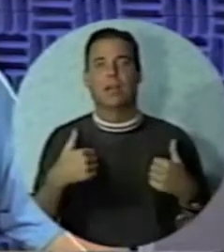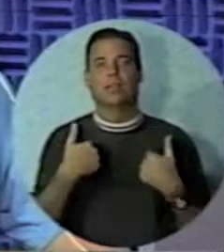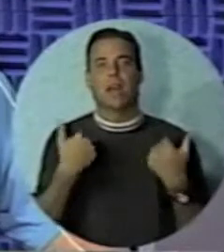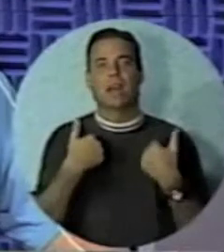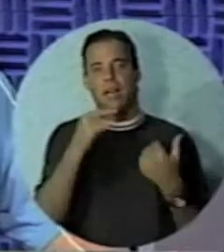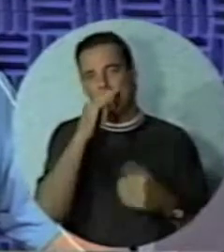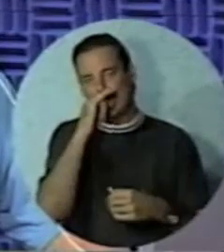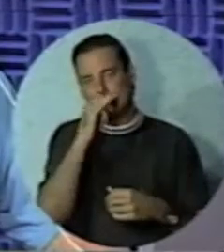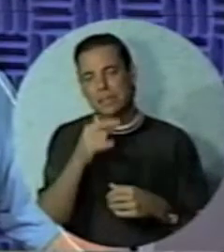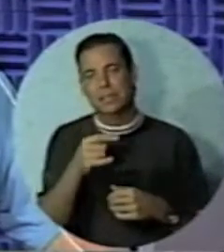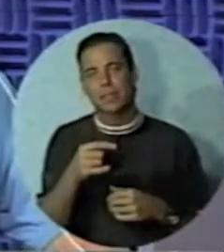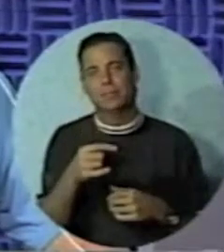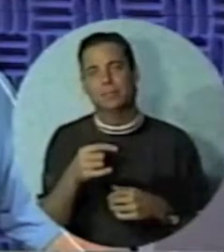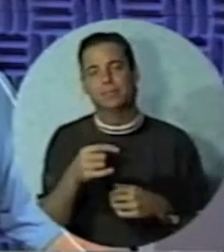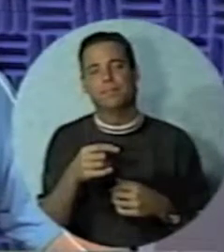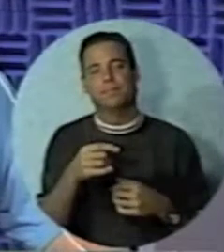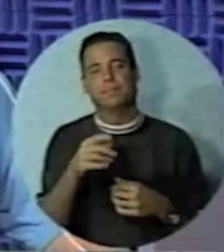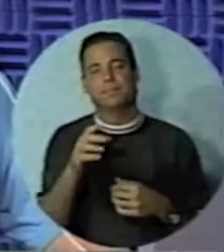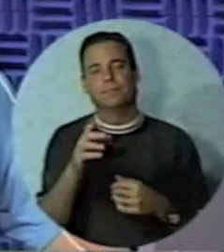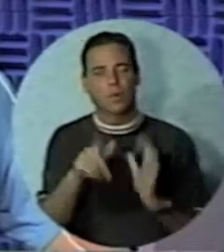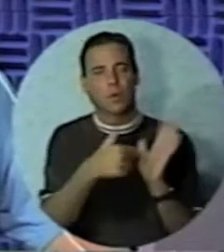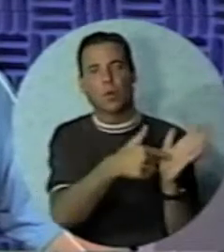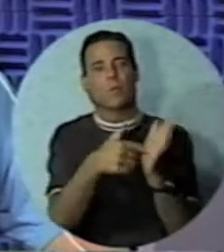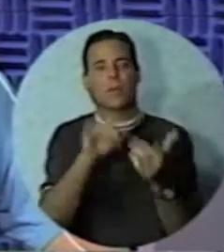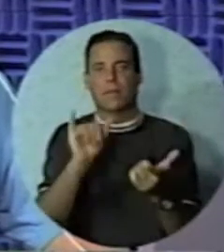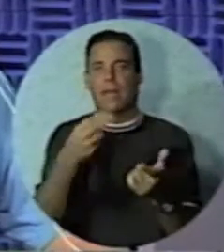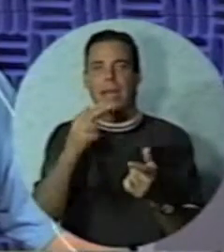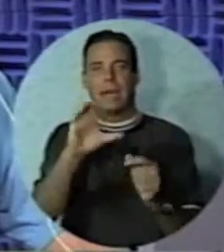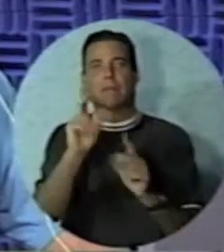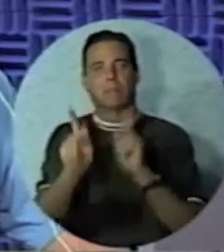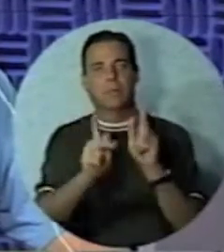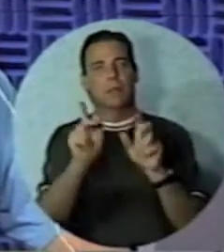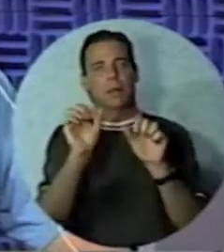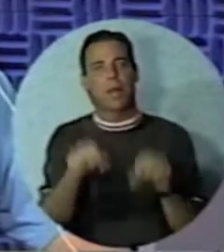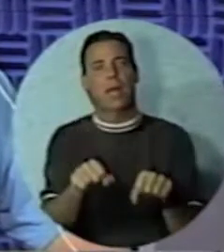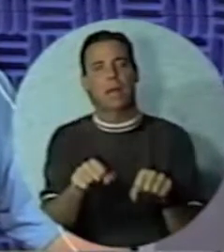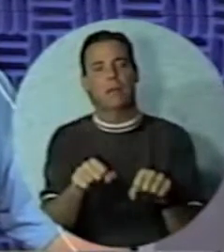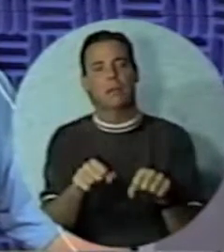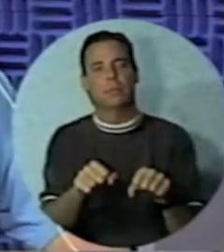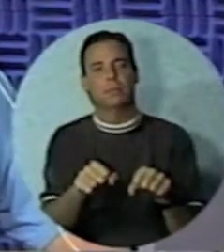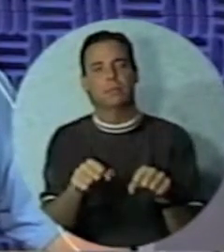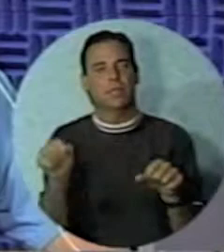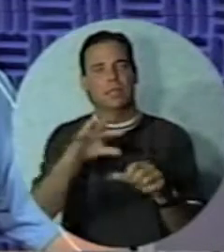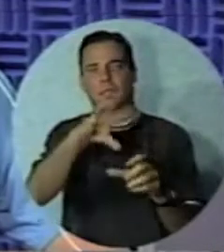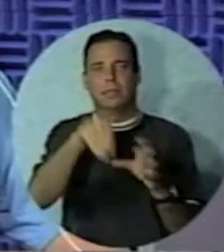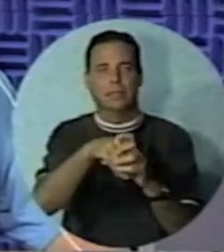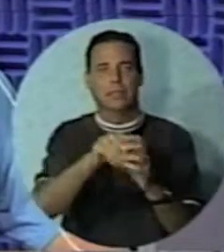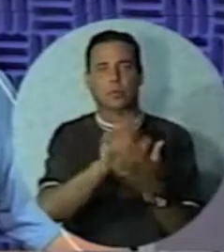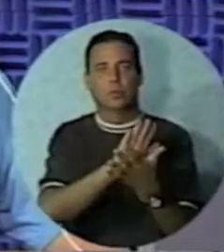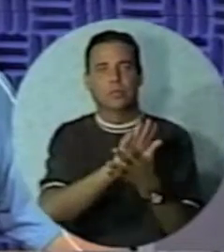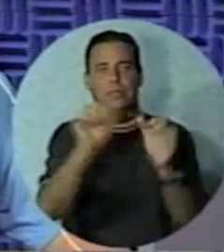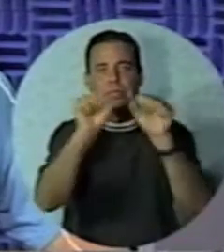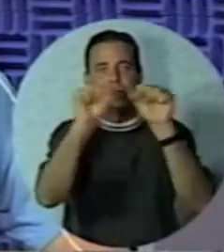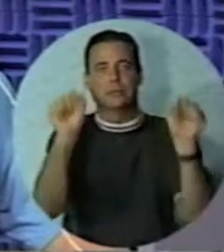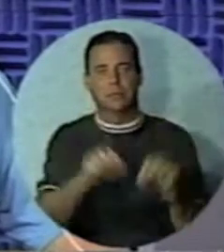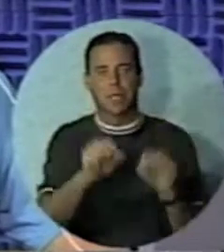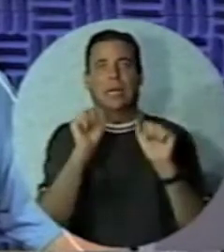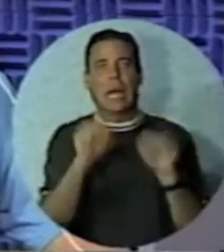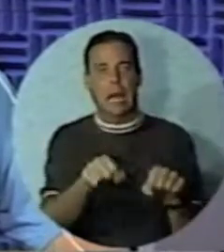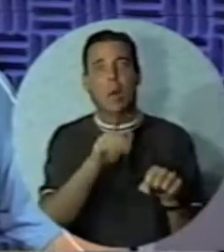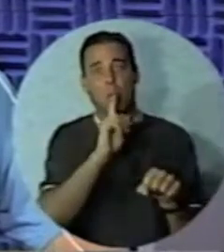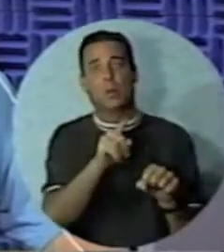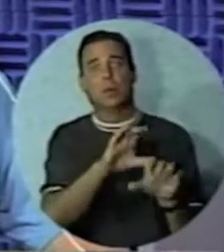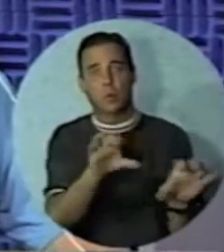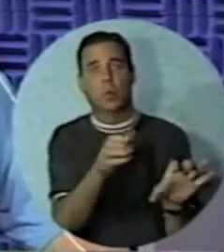young kids, that handicapped people can be in the school system, can actually do